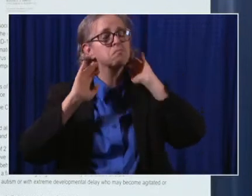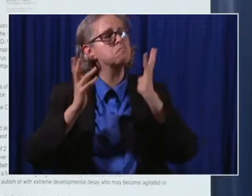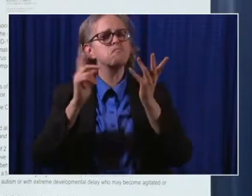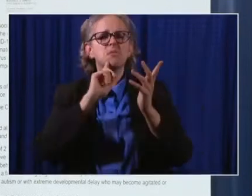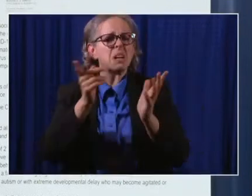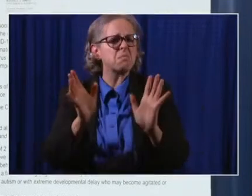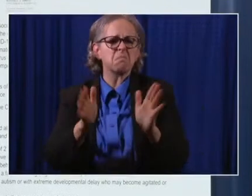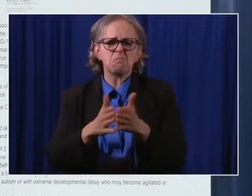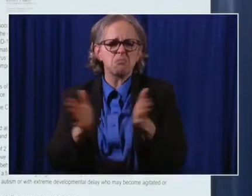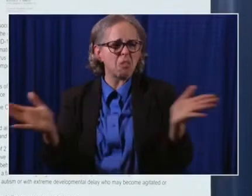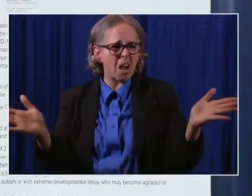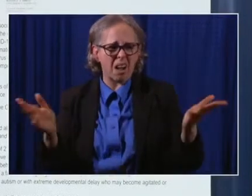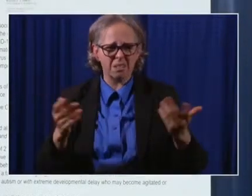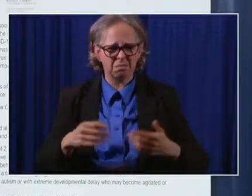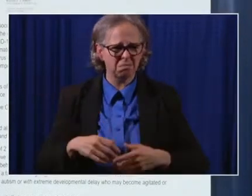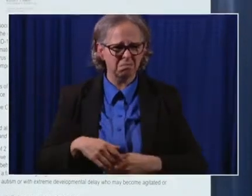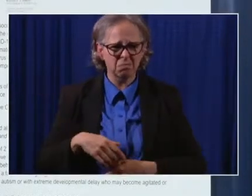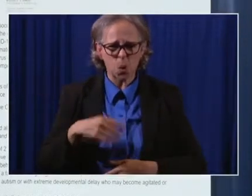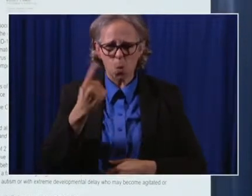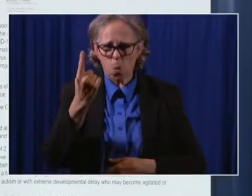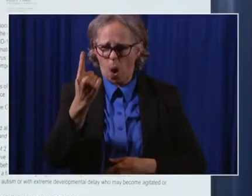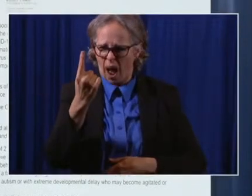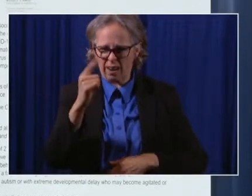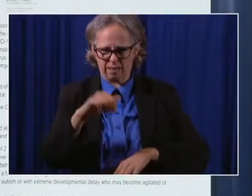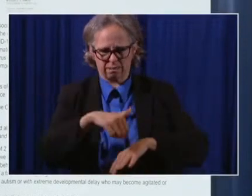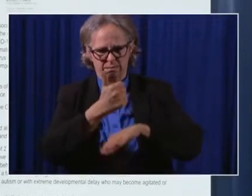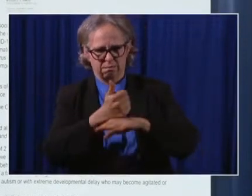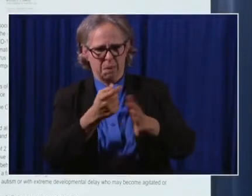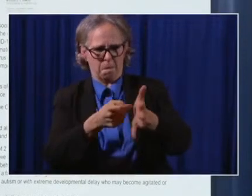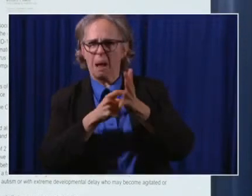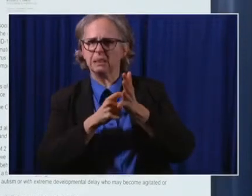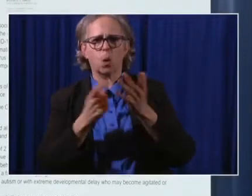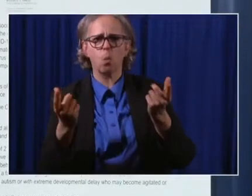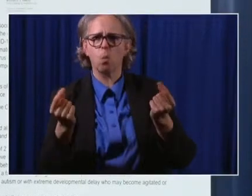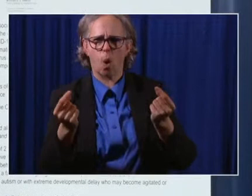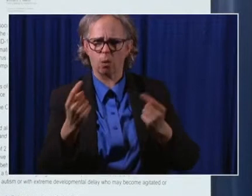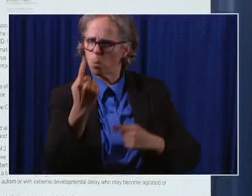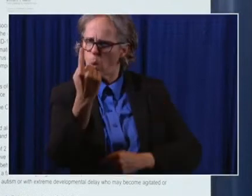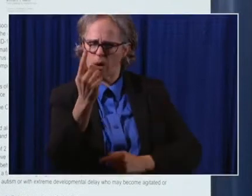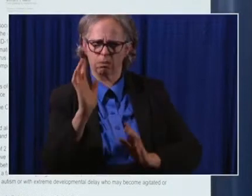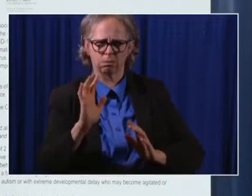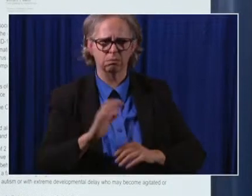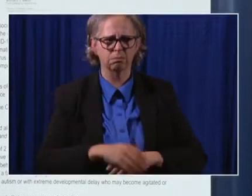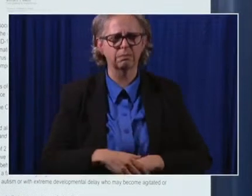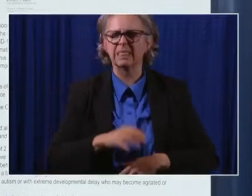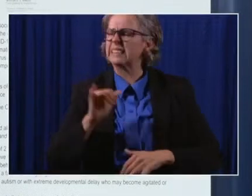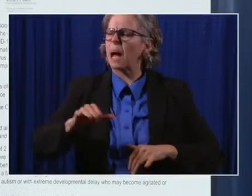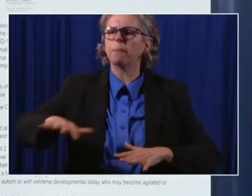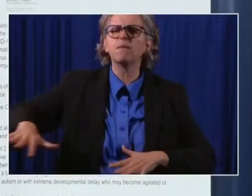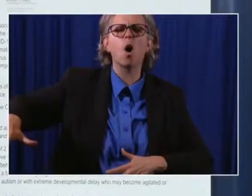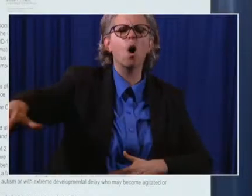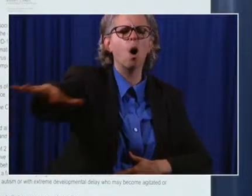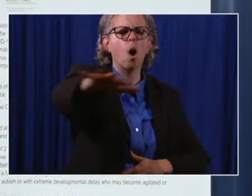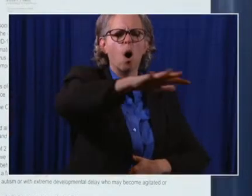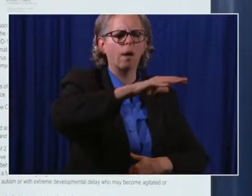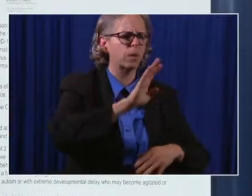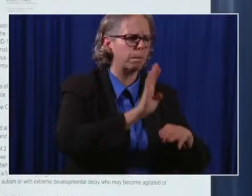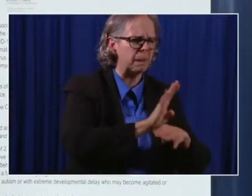we put in there was that, as is true with every other company or business in the state,